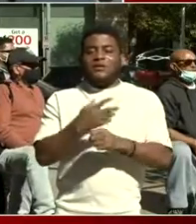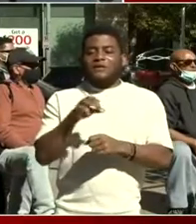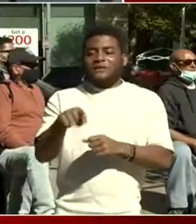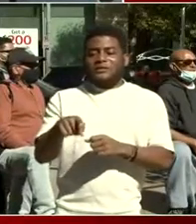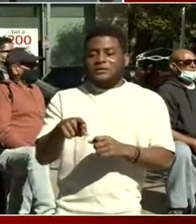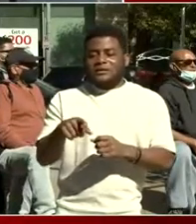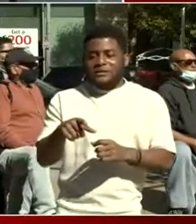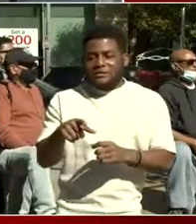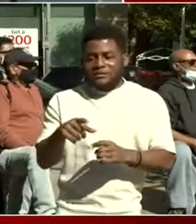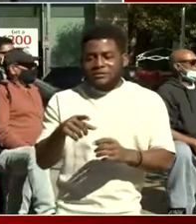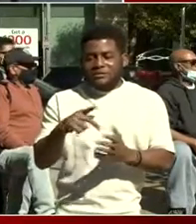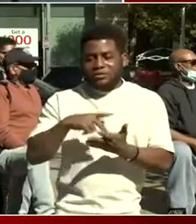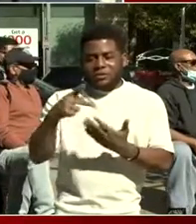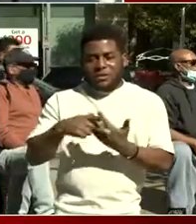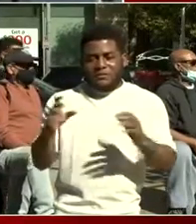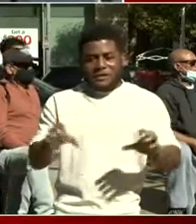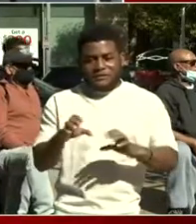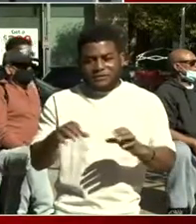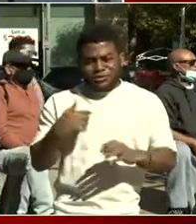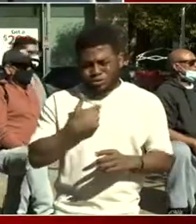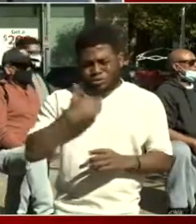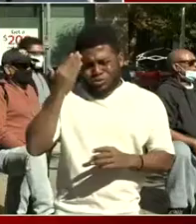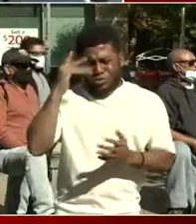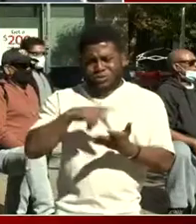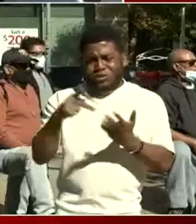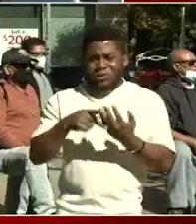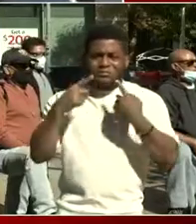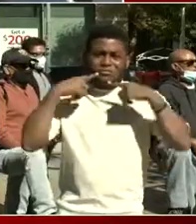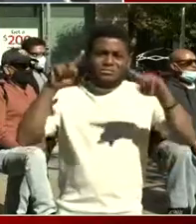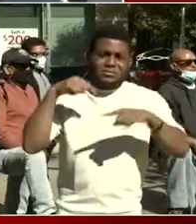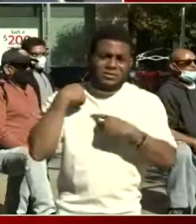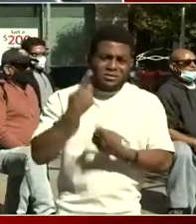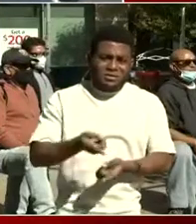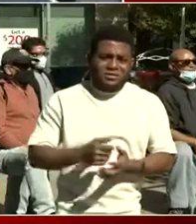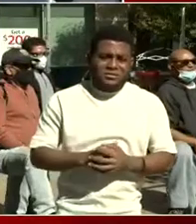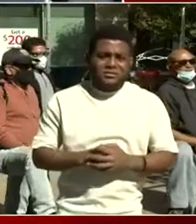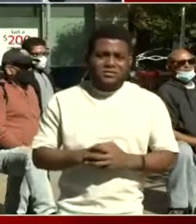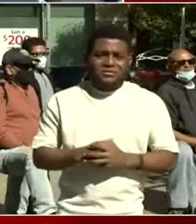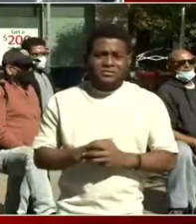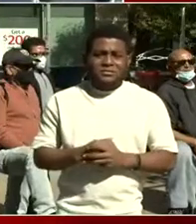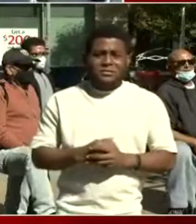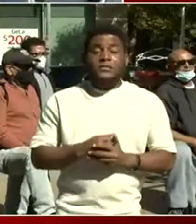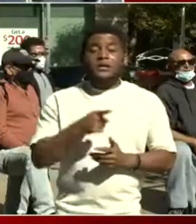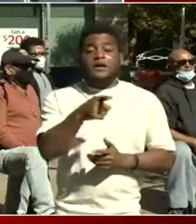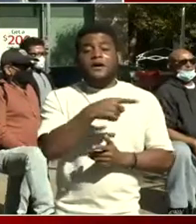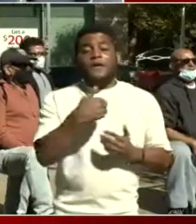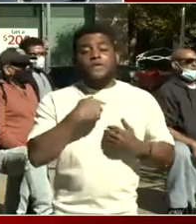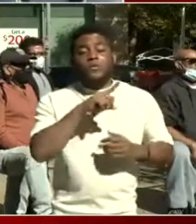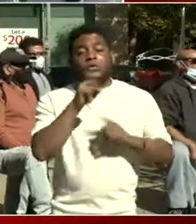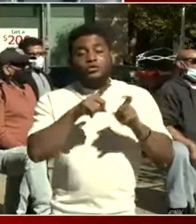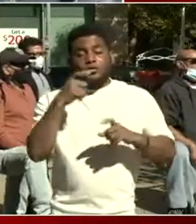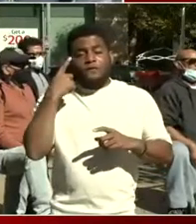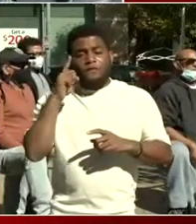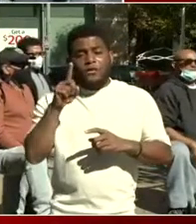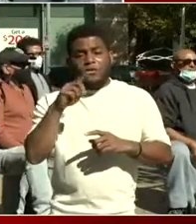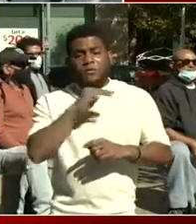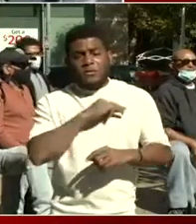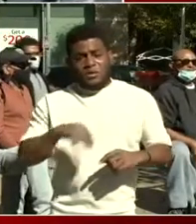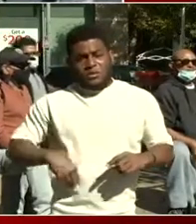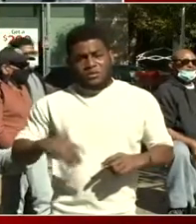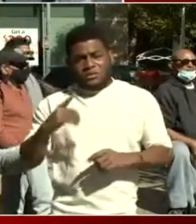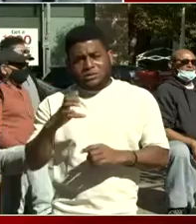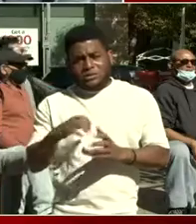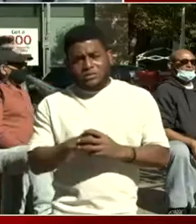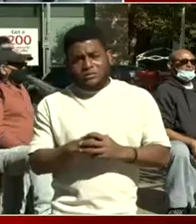in these communities. And I have a question for the mayor about DC Council introducing emergency legislation